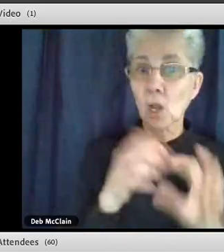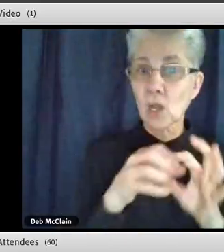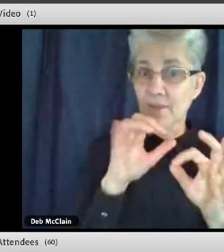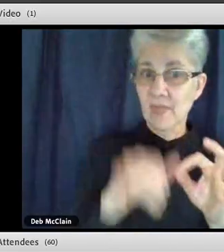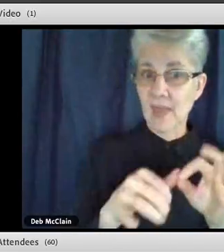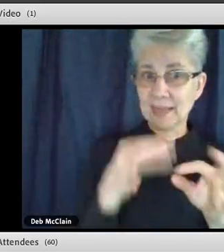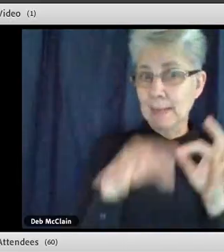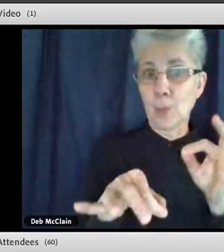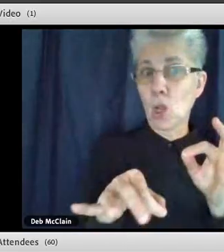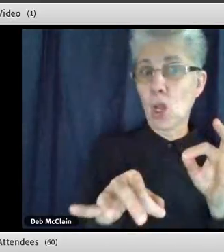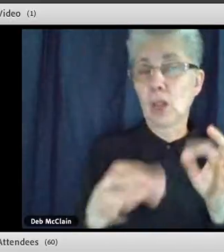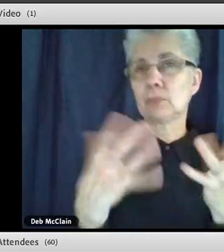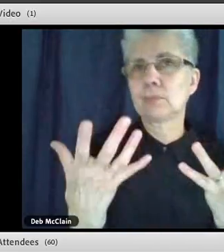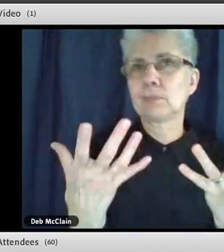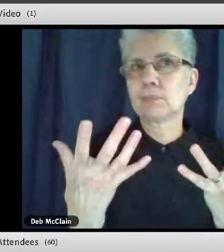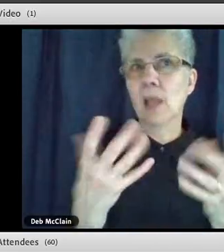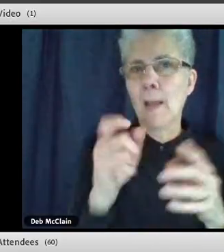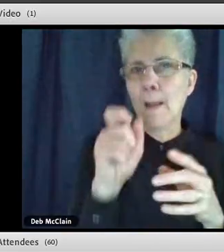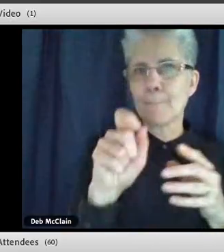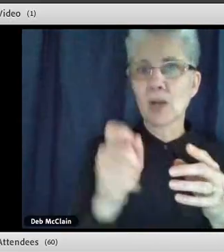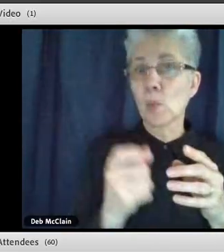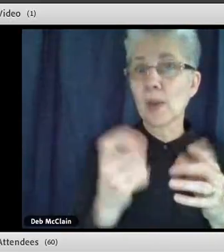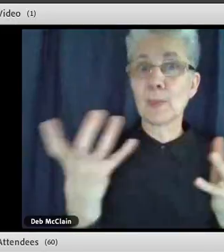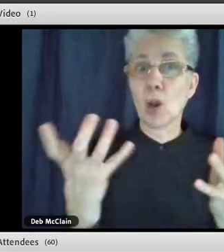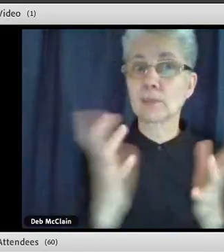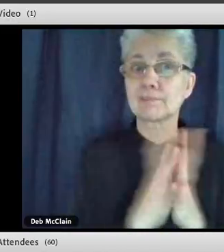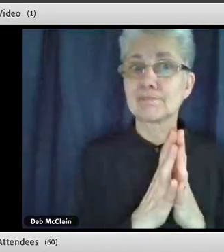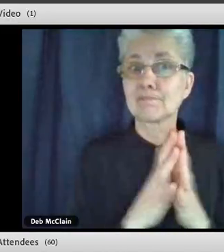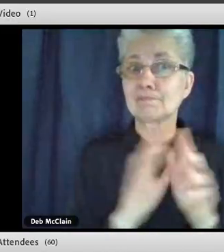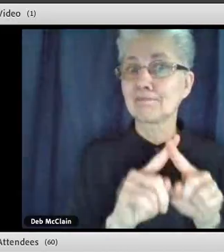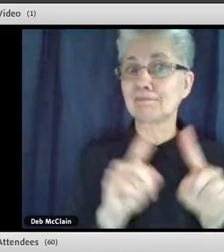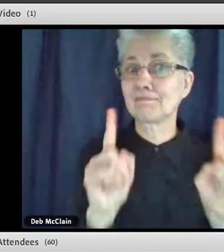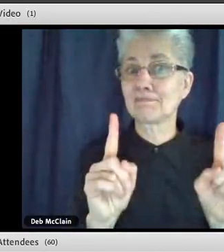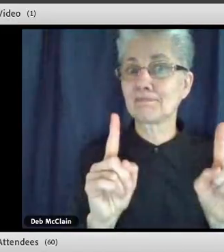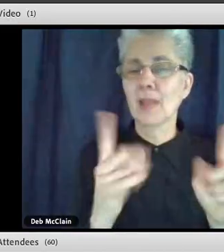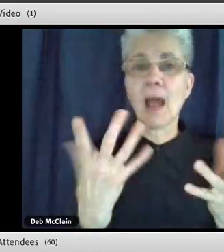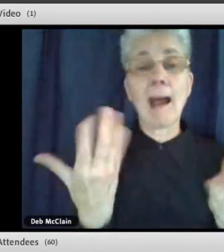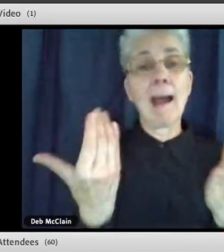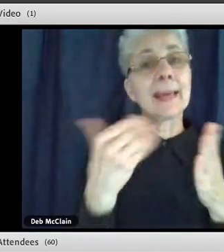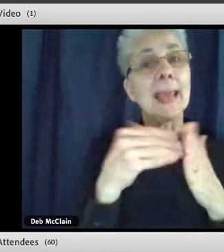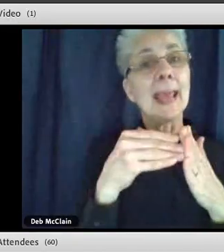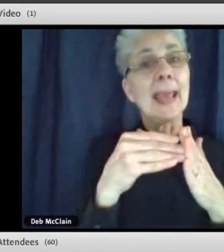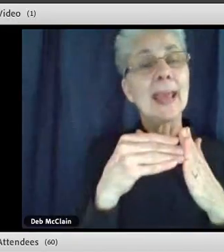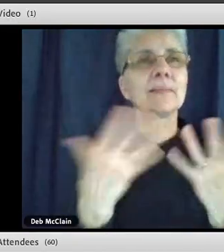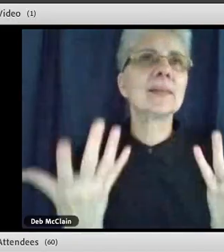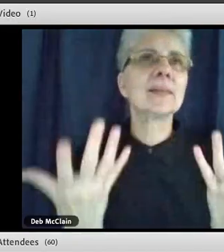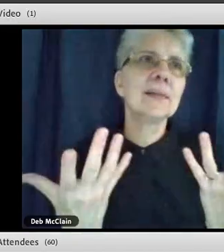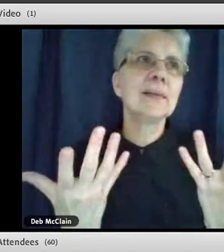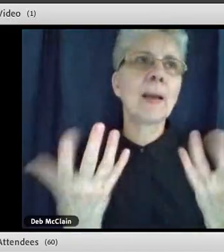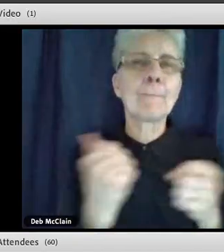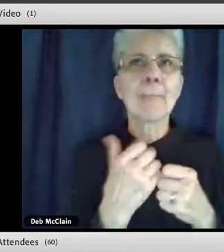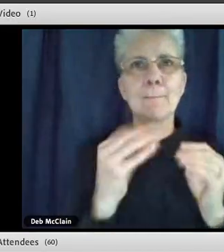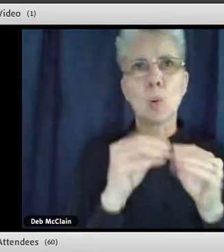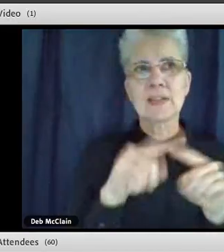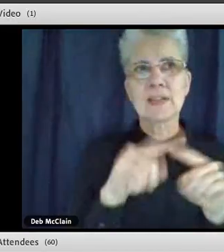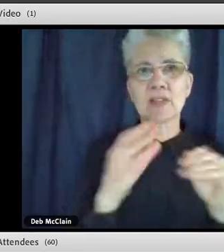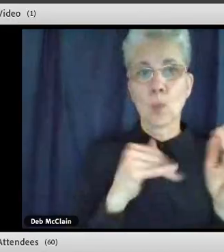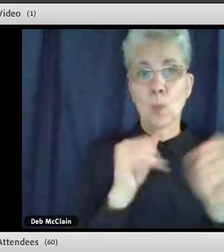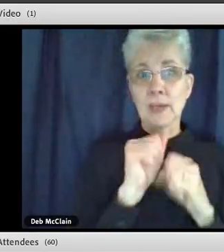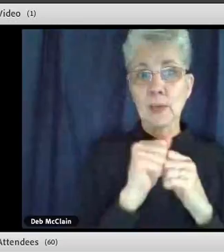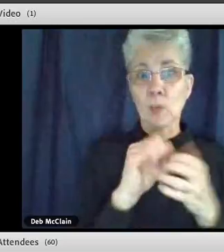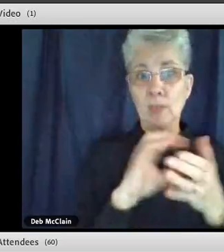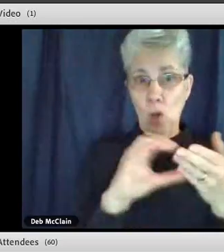simple punctuation mark. And once again, this made a lot more difference when we were working with cards,